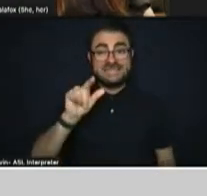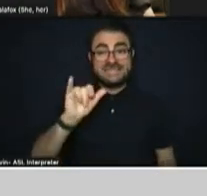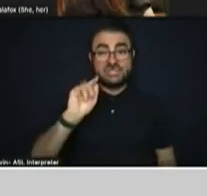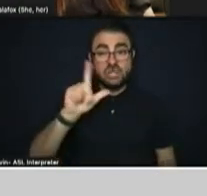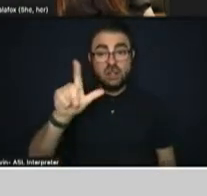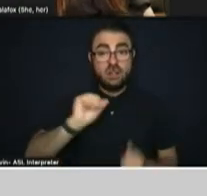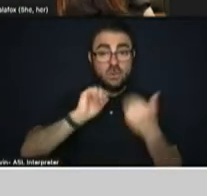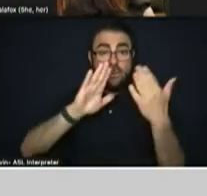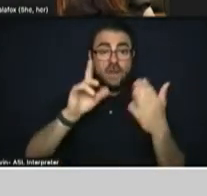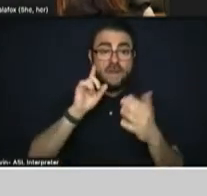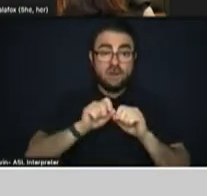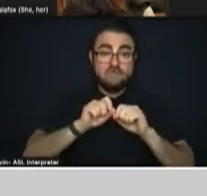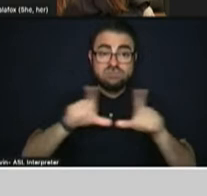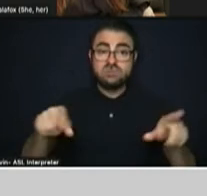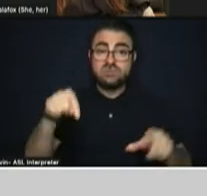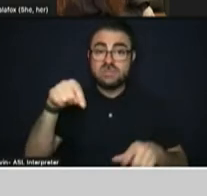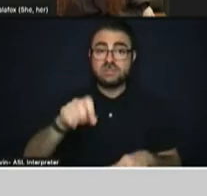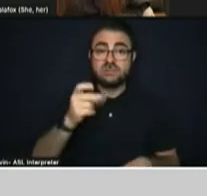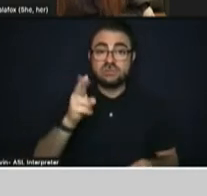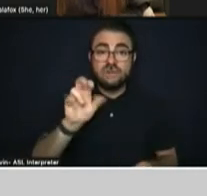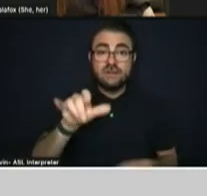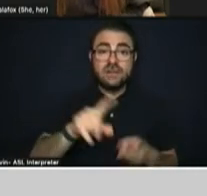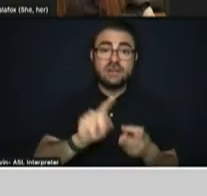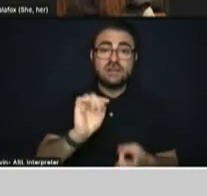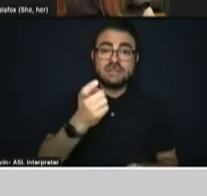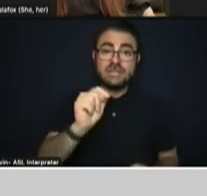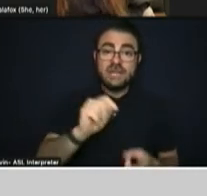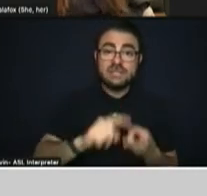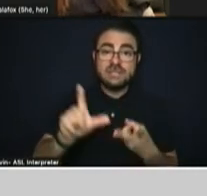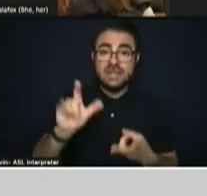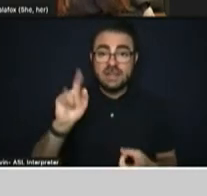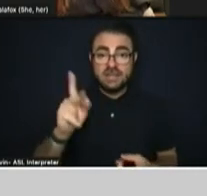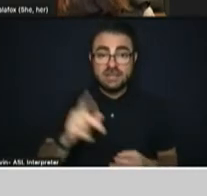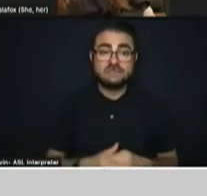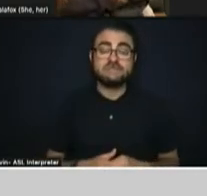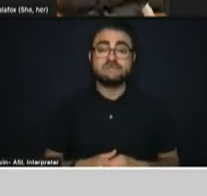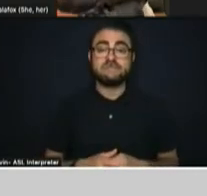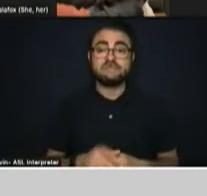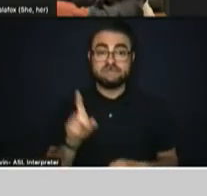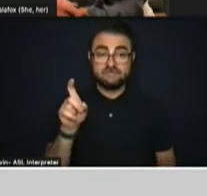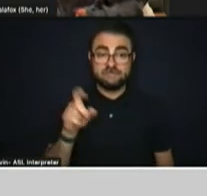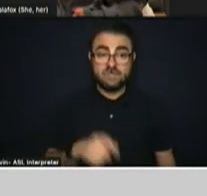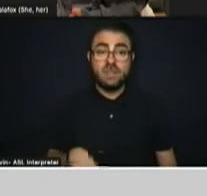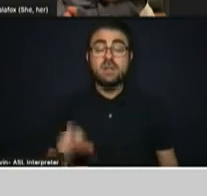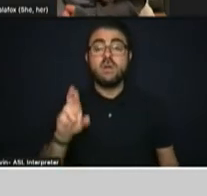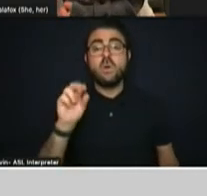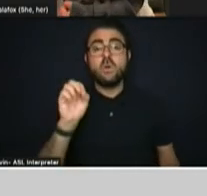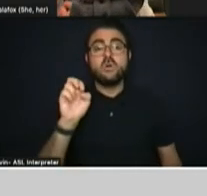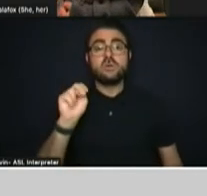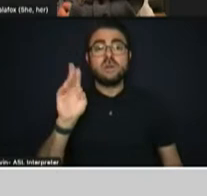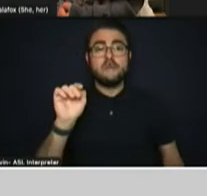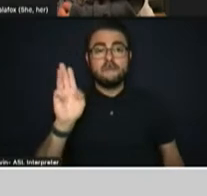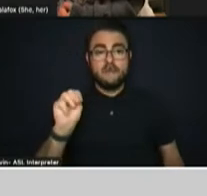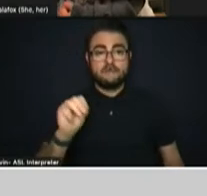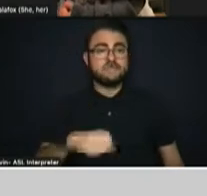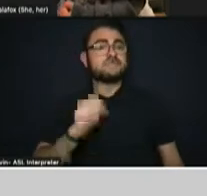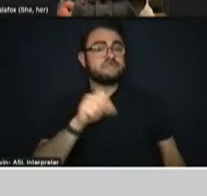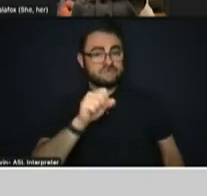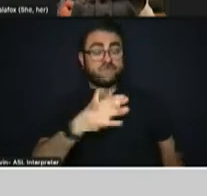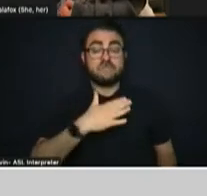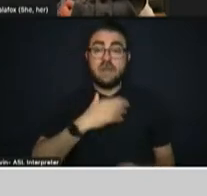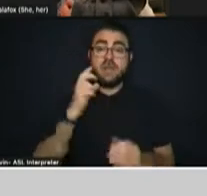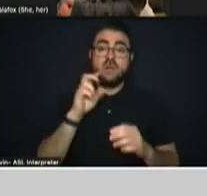survey, you know, through text or links or anything like that? Yes. So although in the report I wrote, I